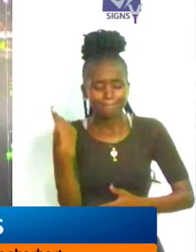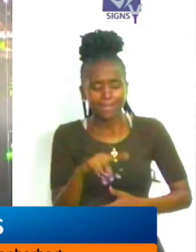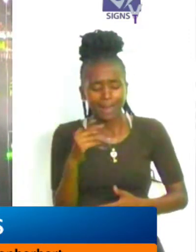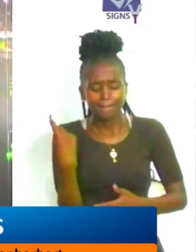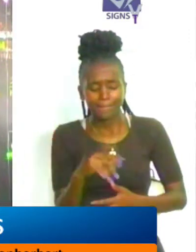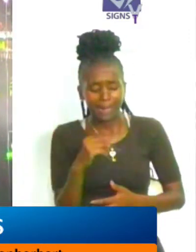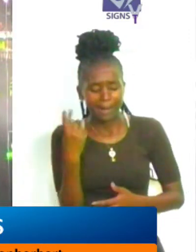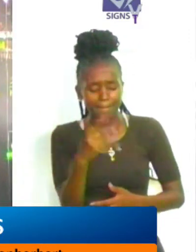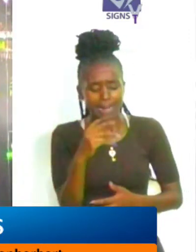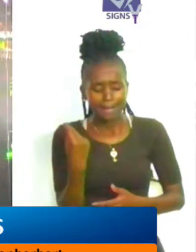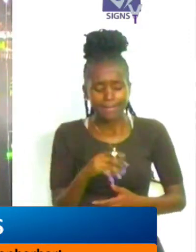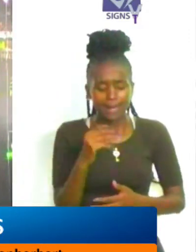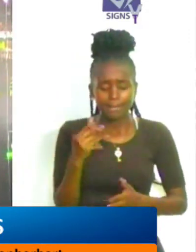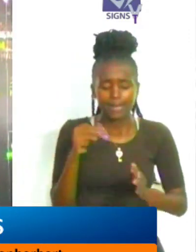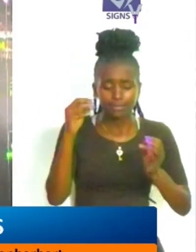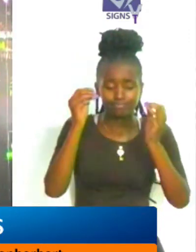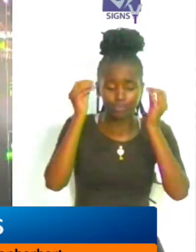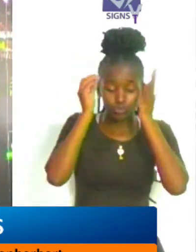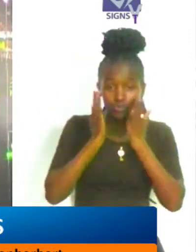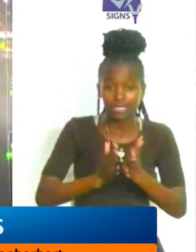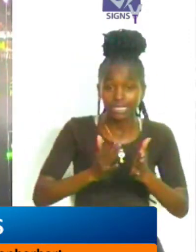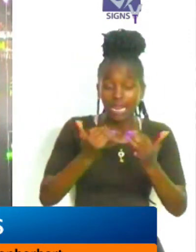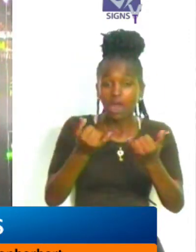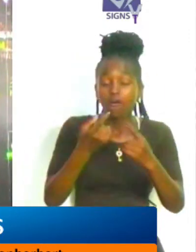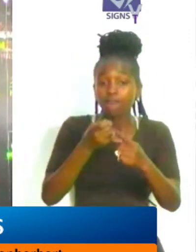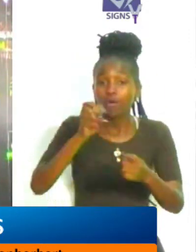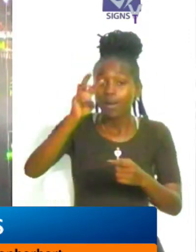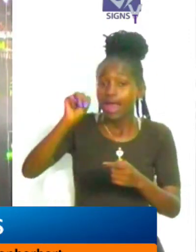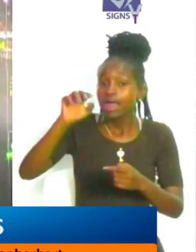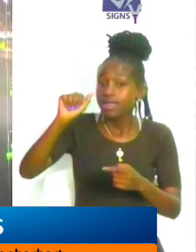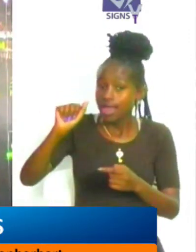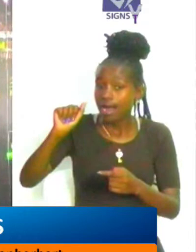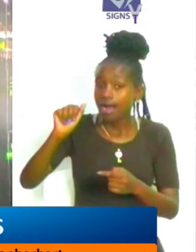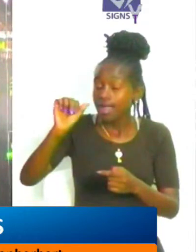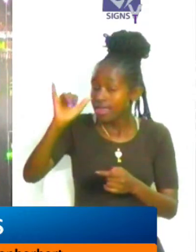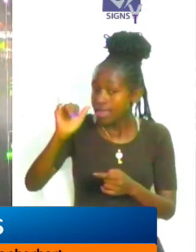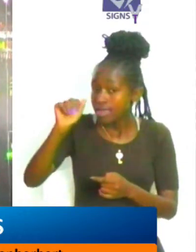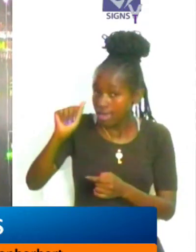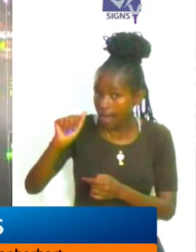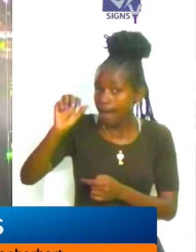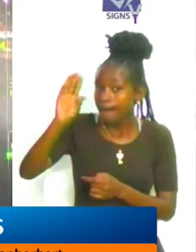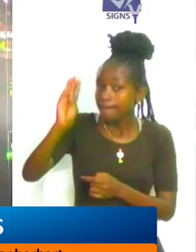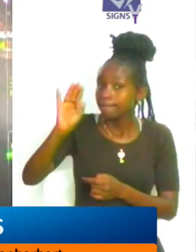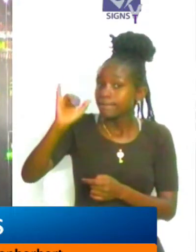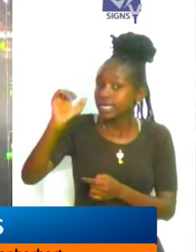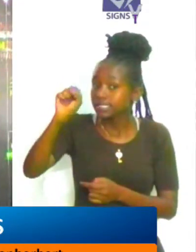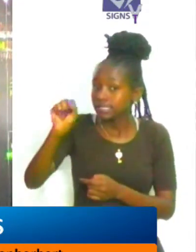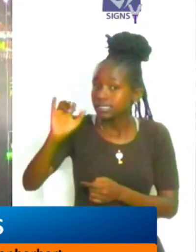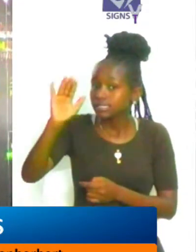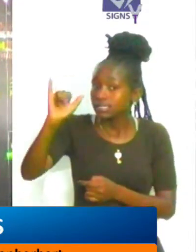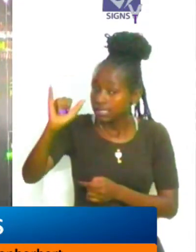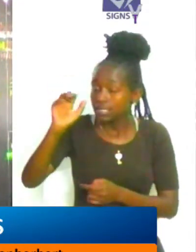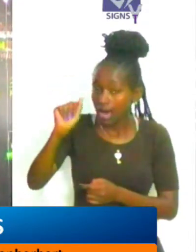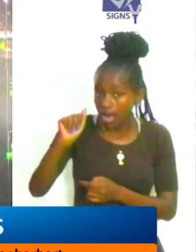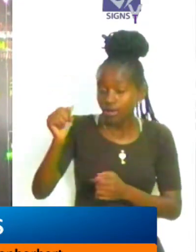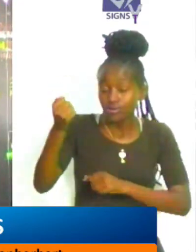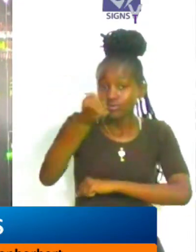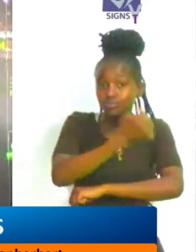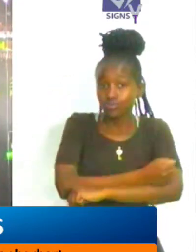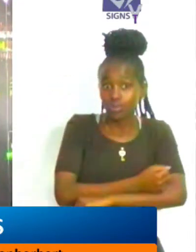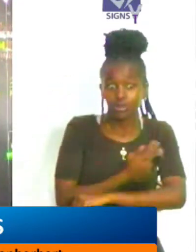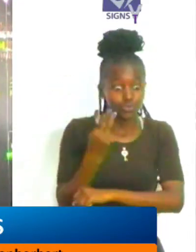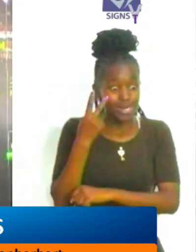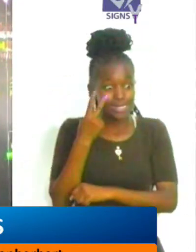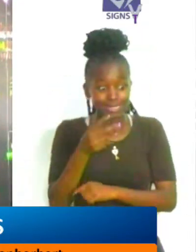from Nyabisia Mixed Secondary School accused of causing grievous harm to a Form 4 student at the school